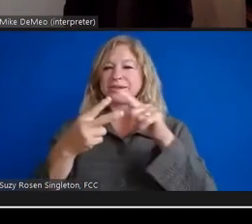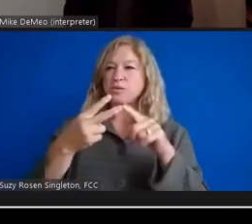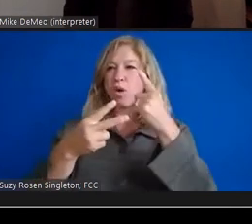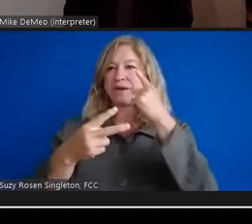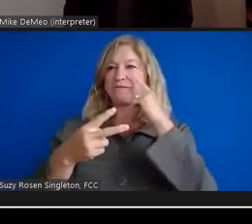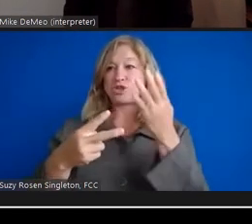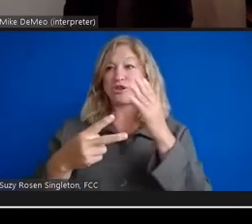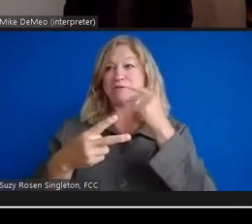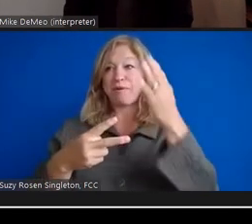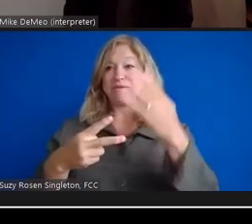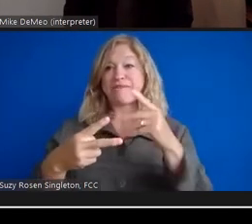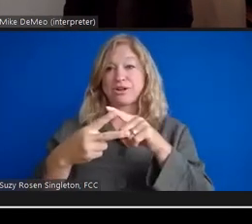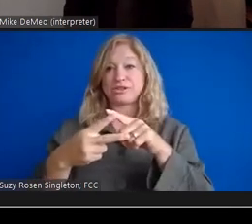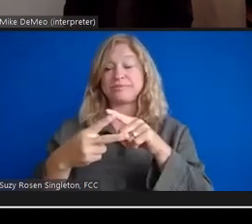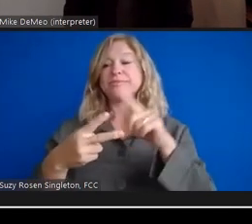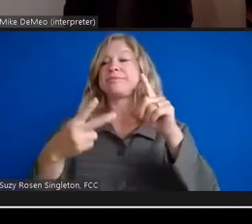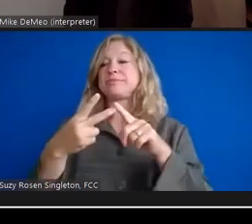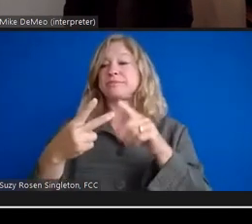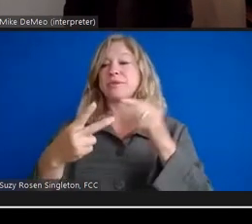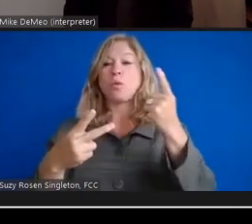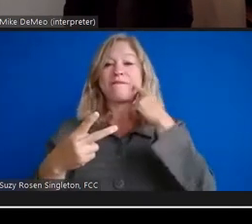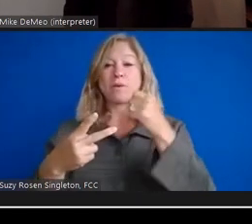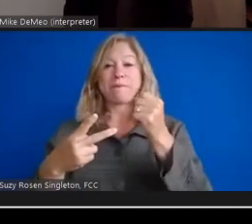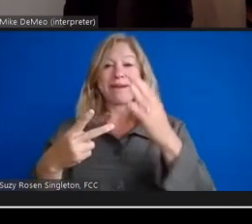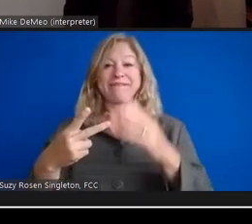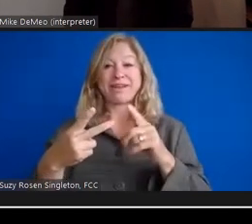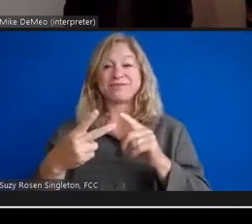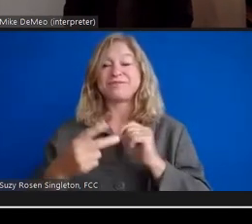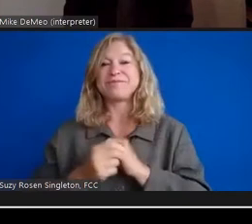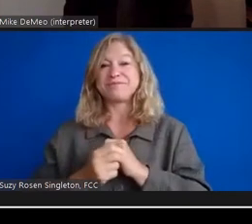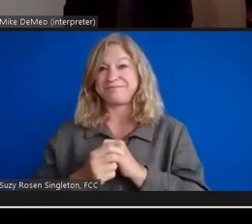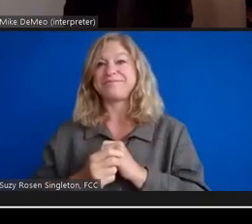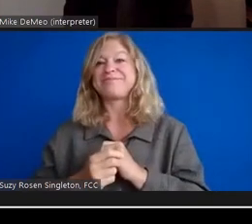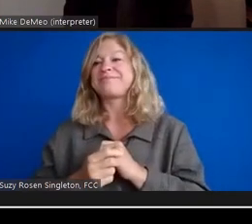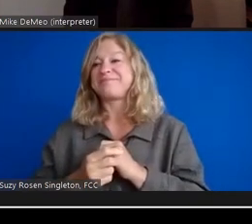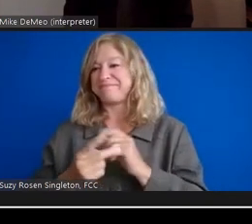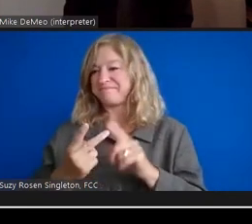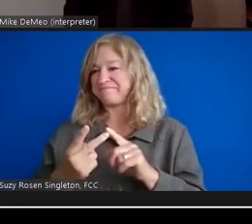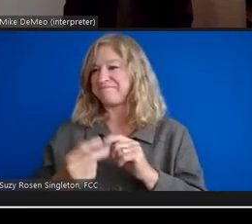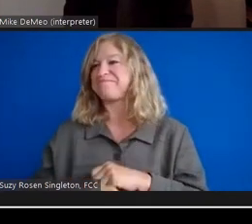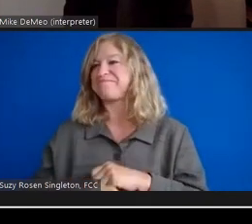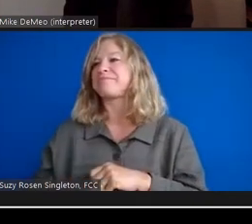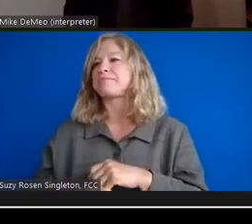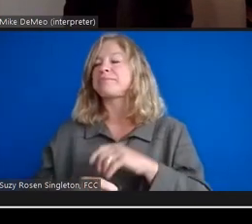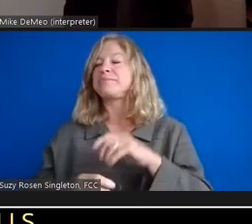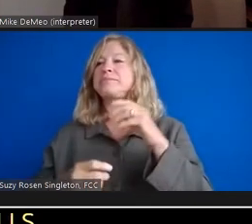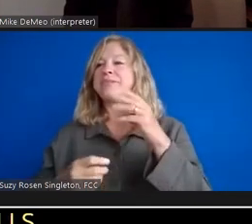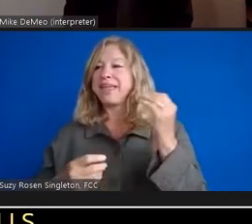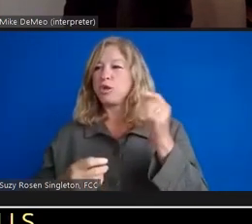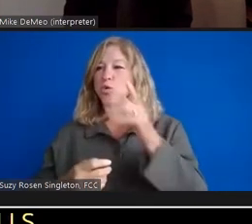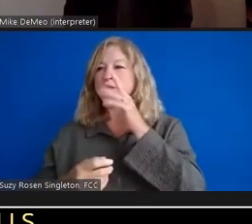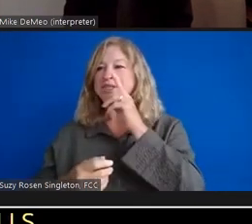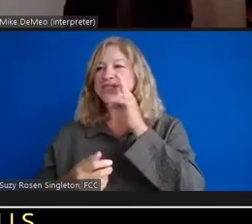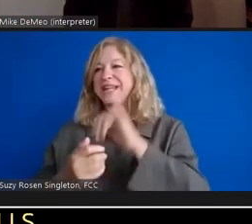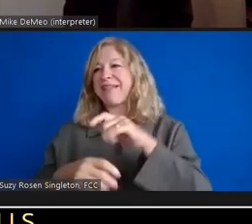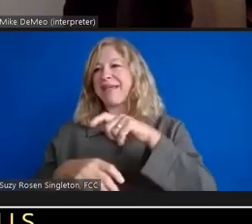We had two major timelines, the first for service providers and one for manufacturers.